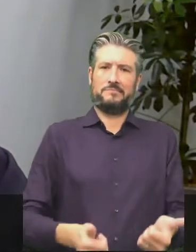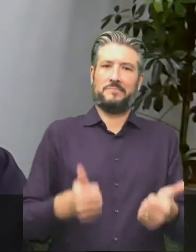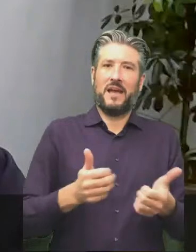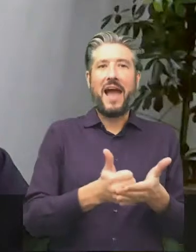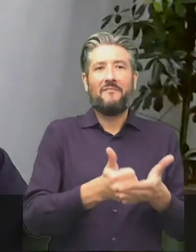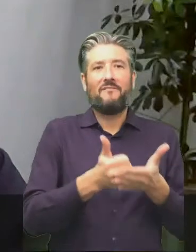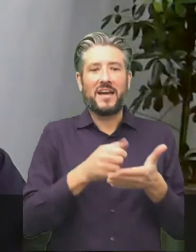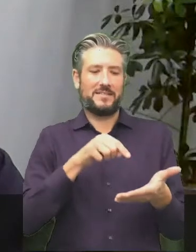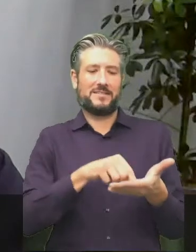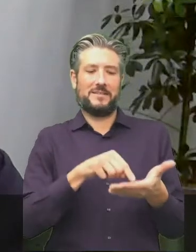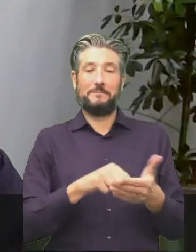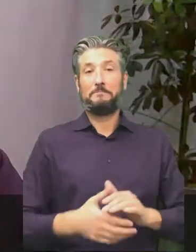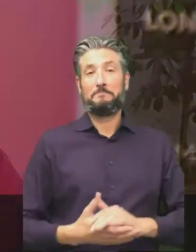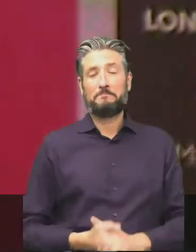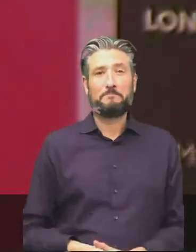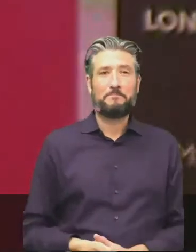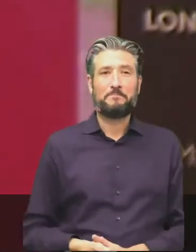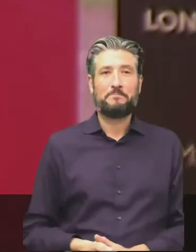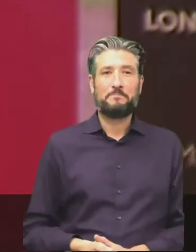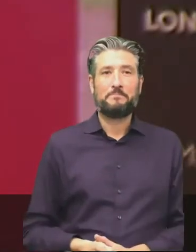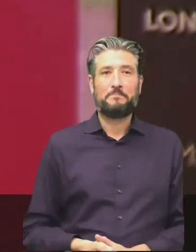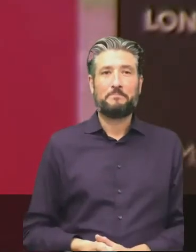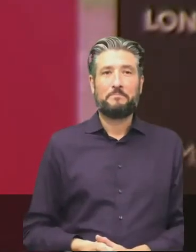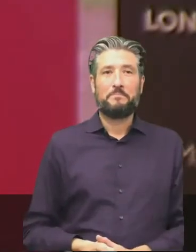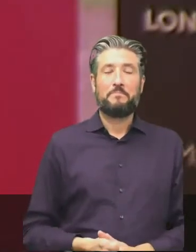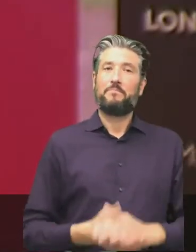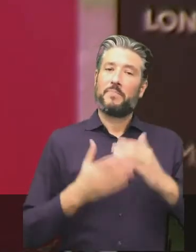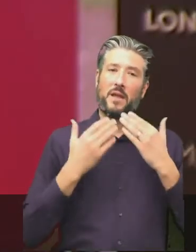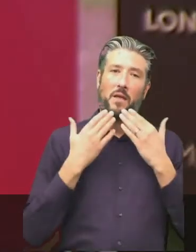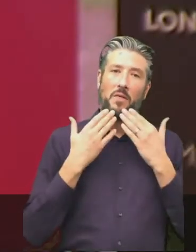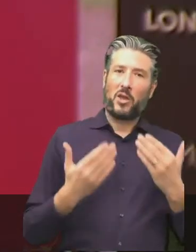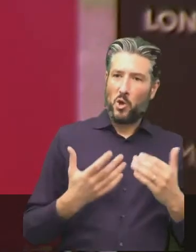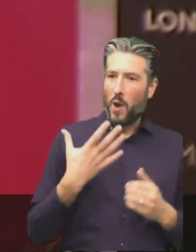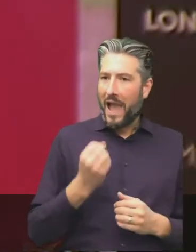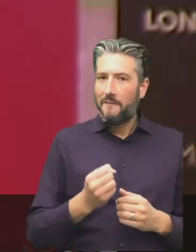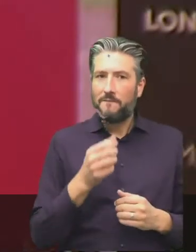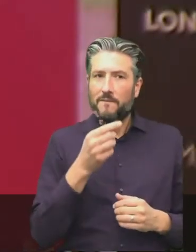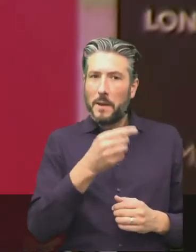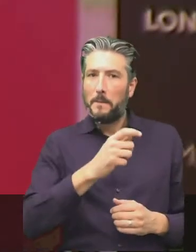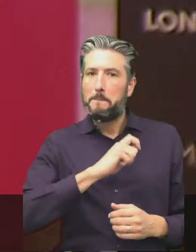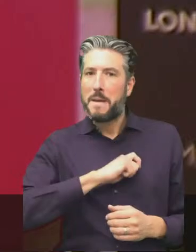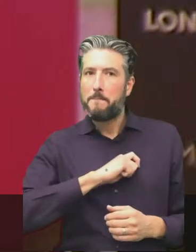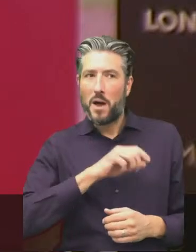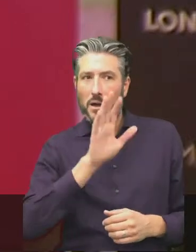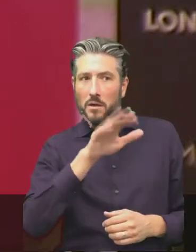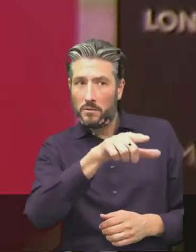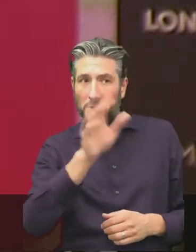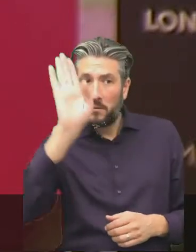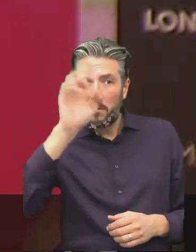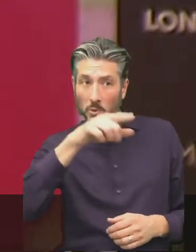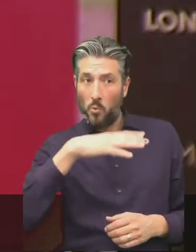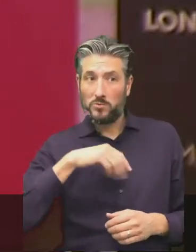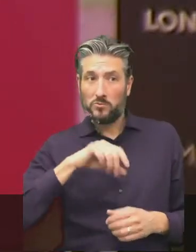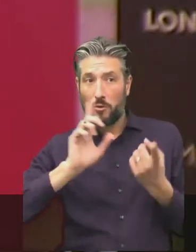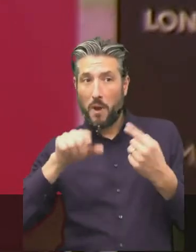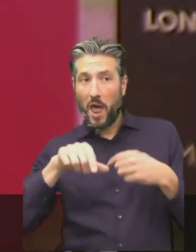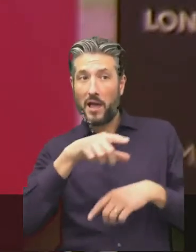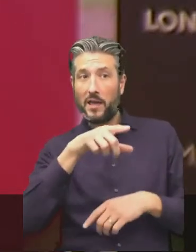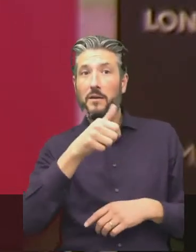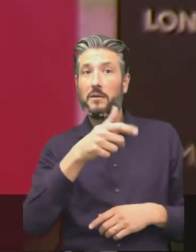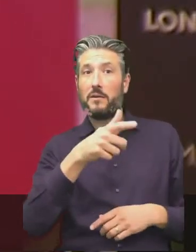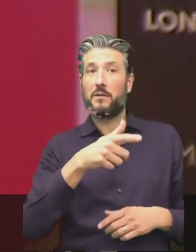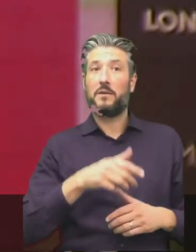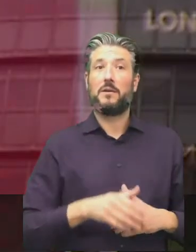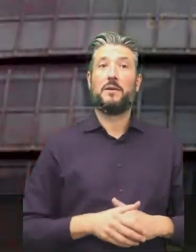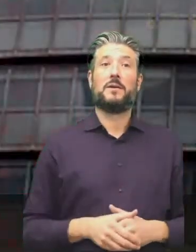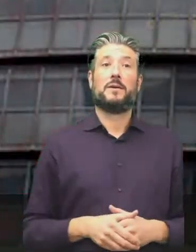Thank you. Assembly Member Prince, you have indicated you want to reply to this as well, please. Thank